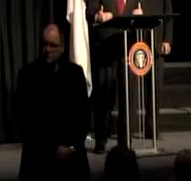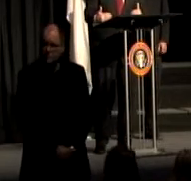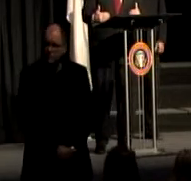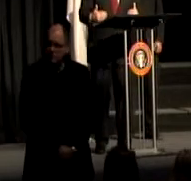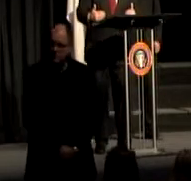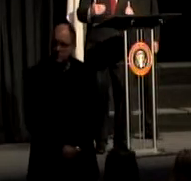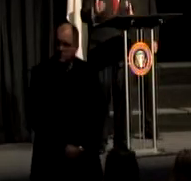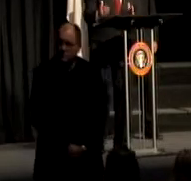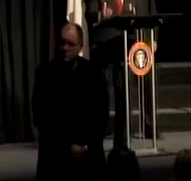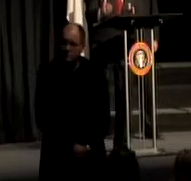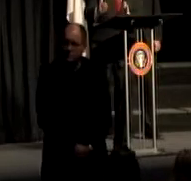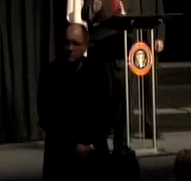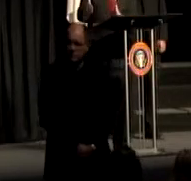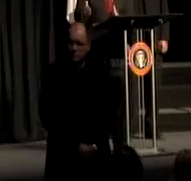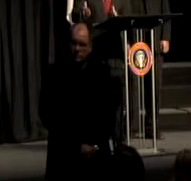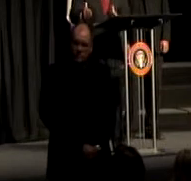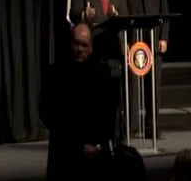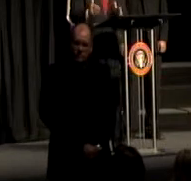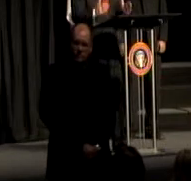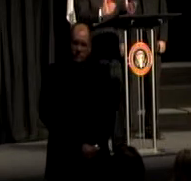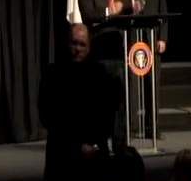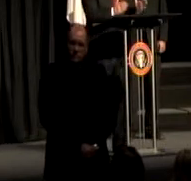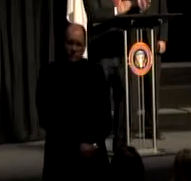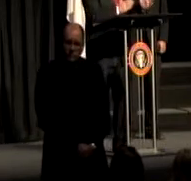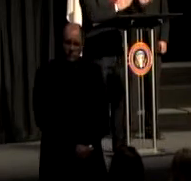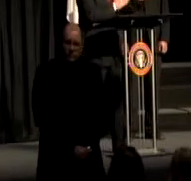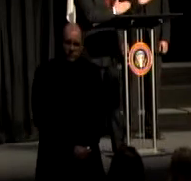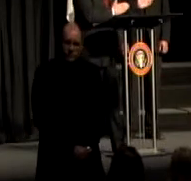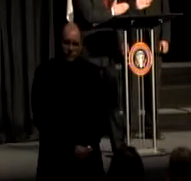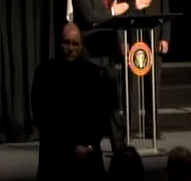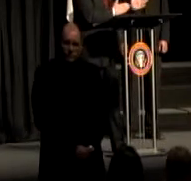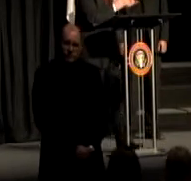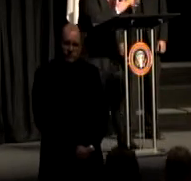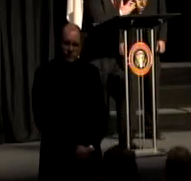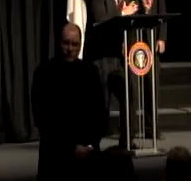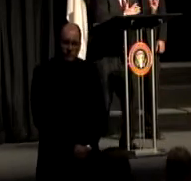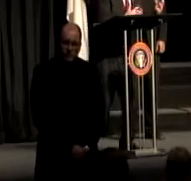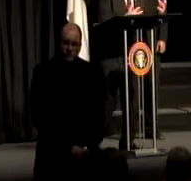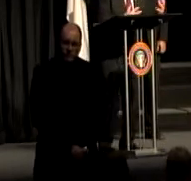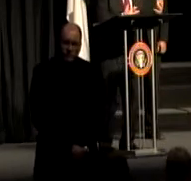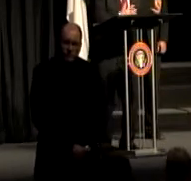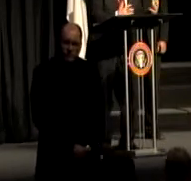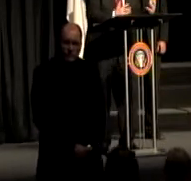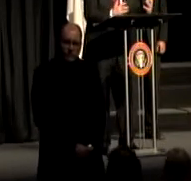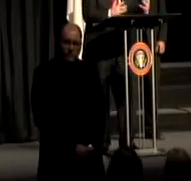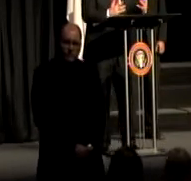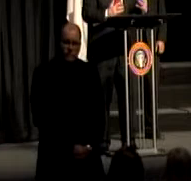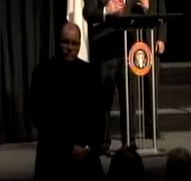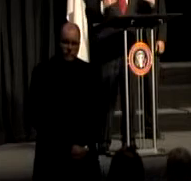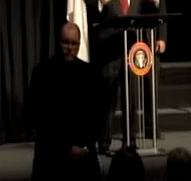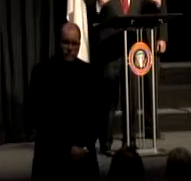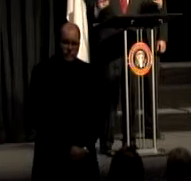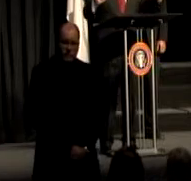I'm talking about wherever my spiritual gift is whatever it is that I have been gifted in doing whatever I have within my spirit